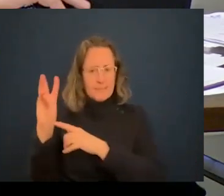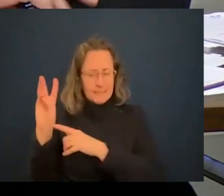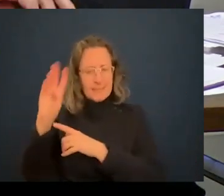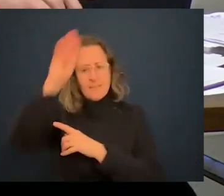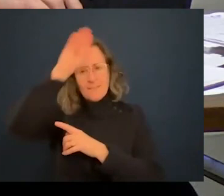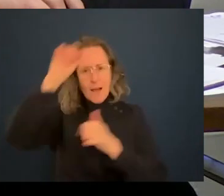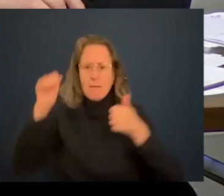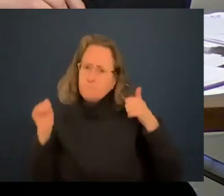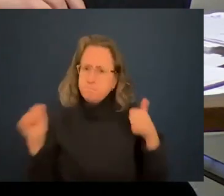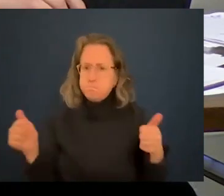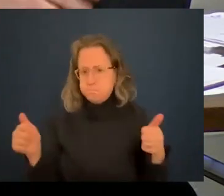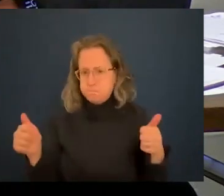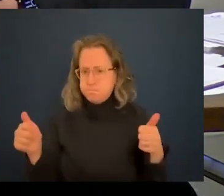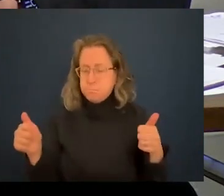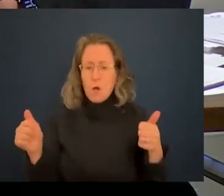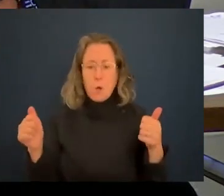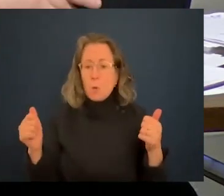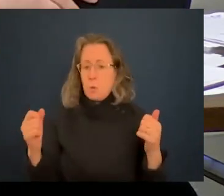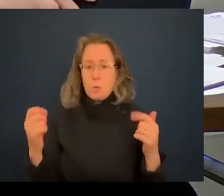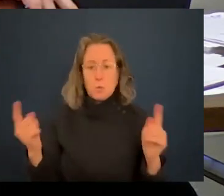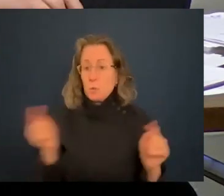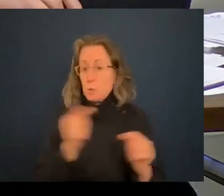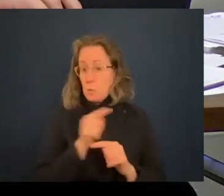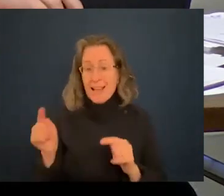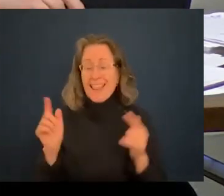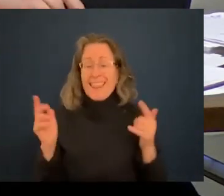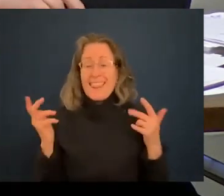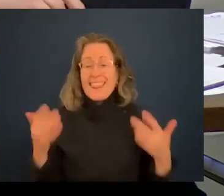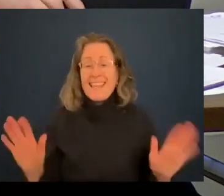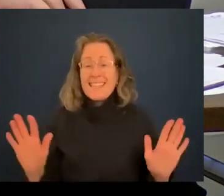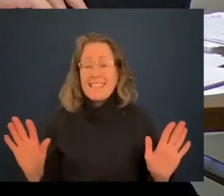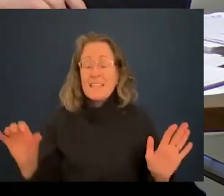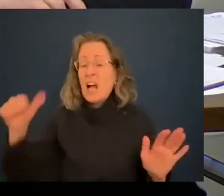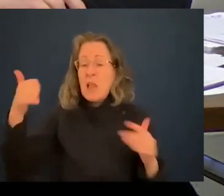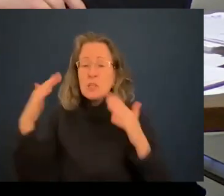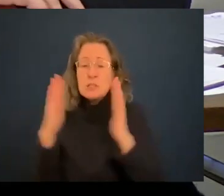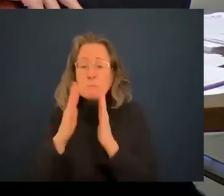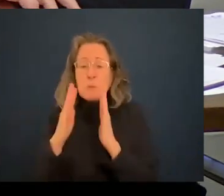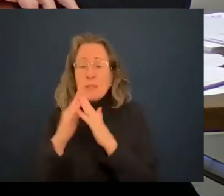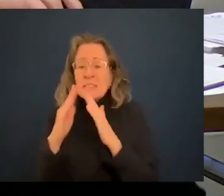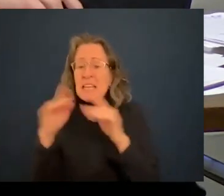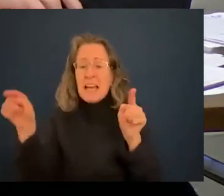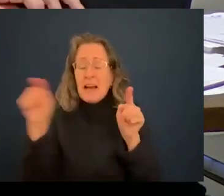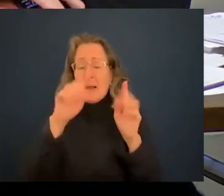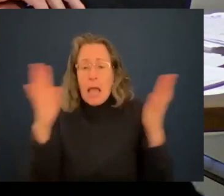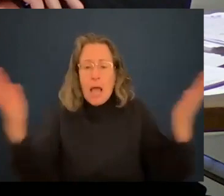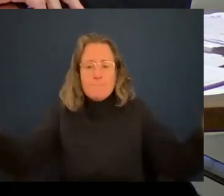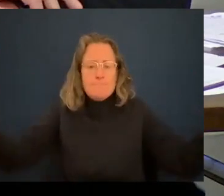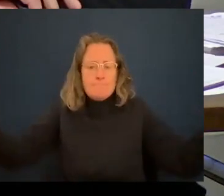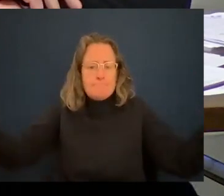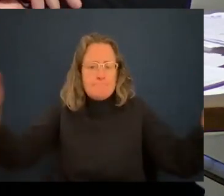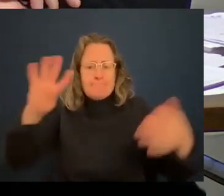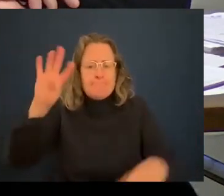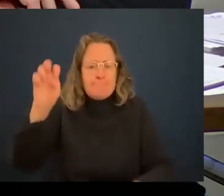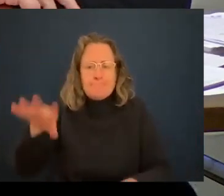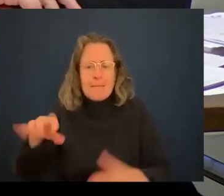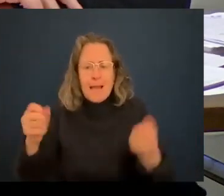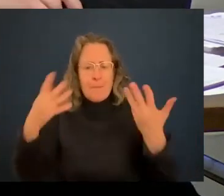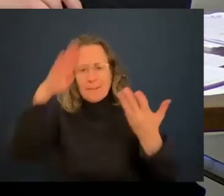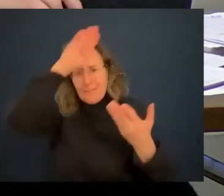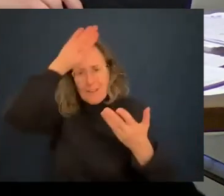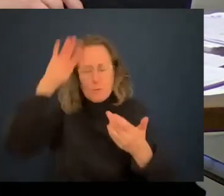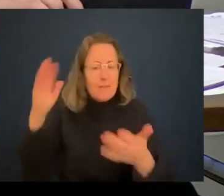volunteers like obviously going to come but I don't know what they're going to come with so those are some some considerations